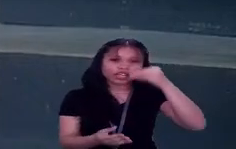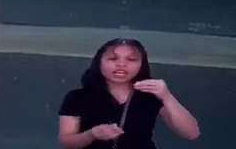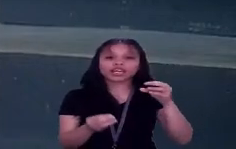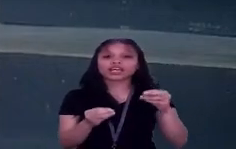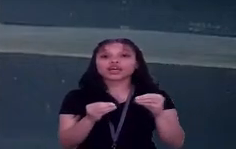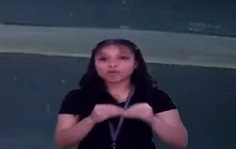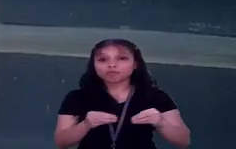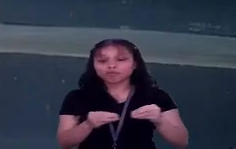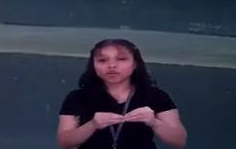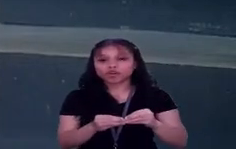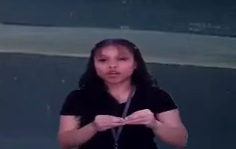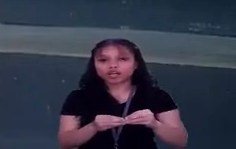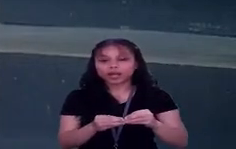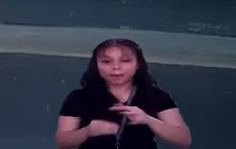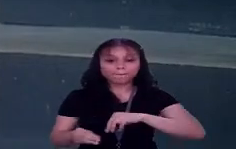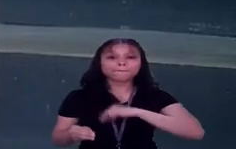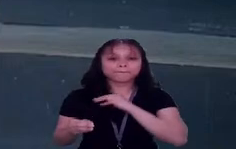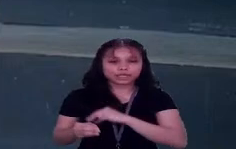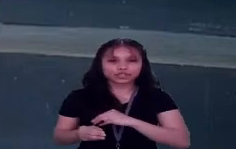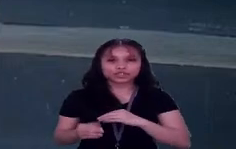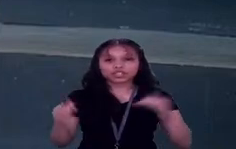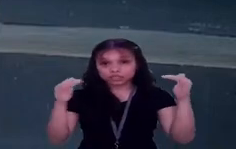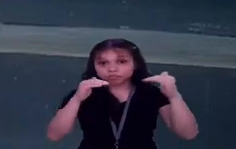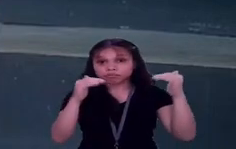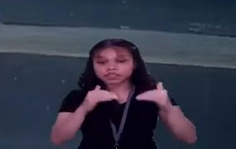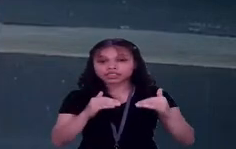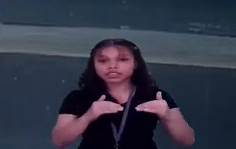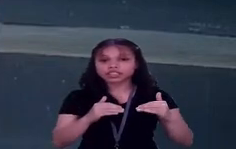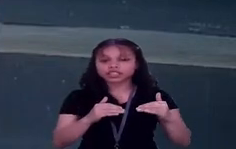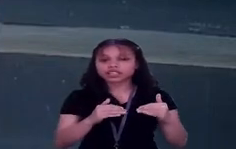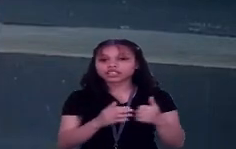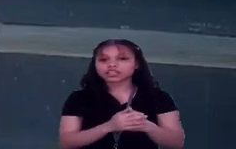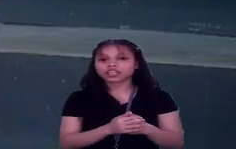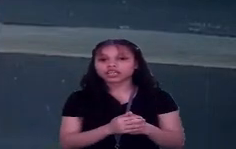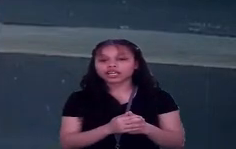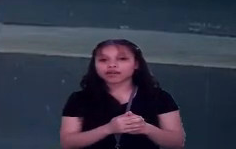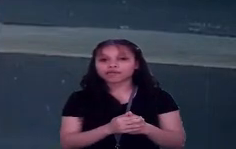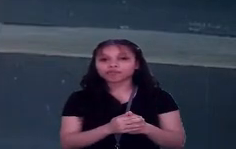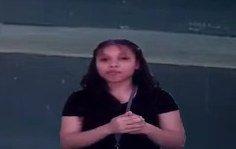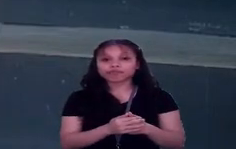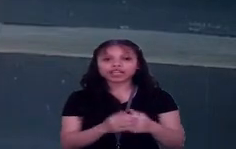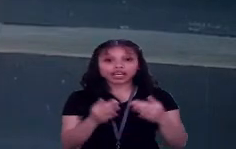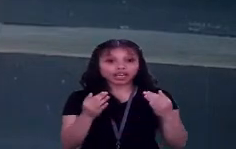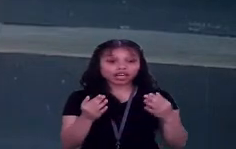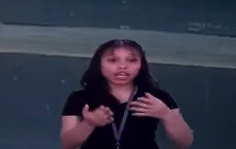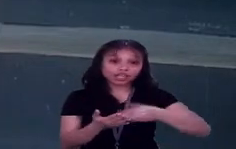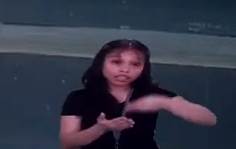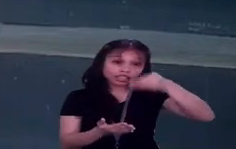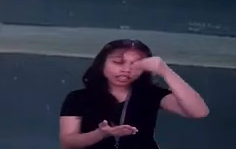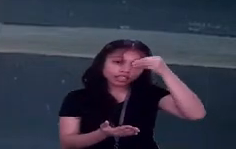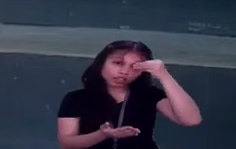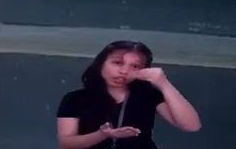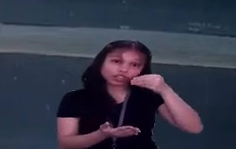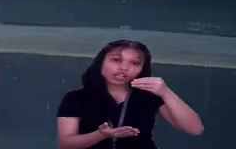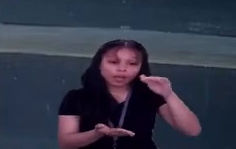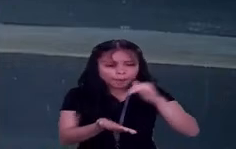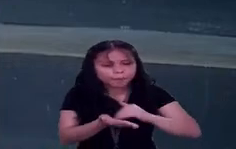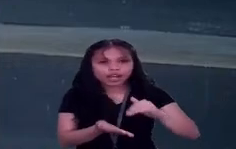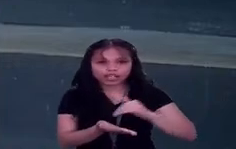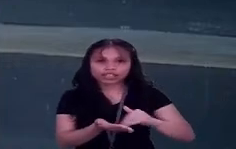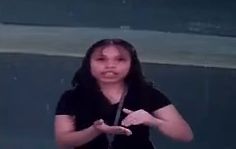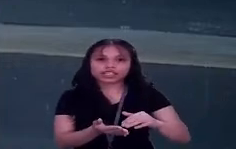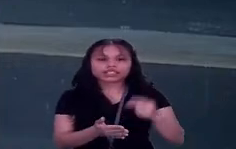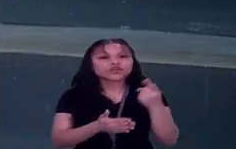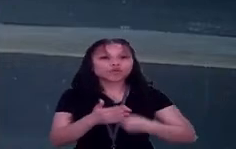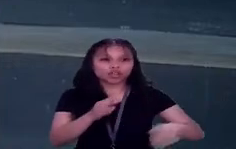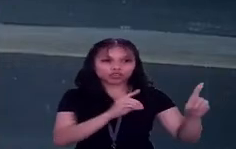Missions conferences, and one key takeaway that I got recently is practice what you will be doing in the mission field